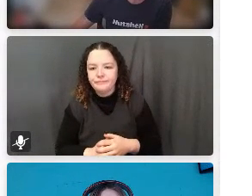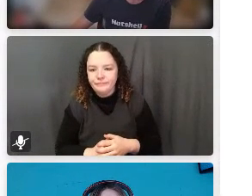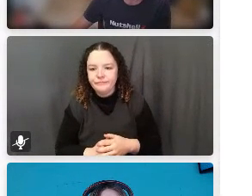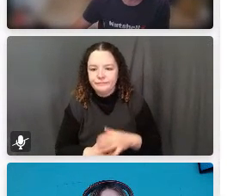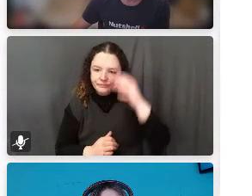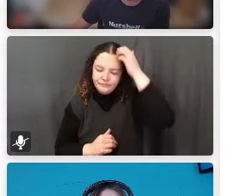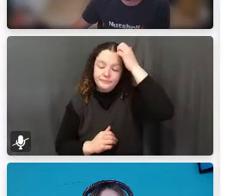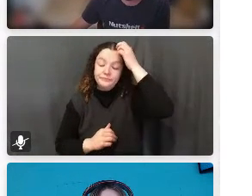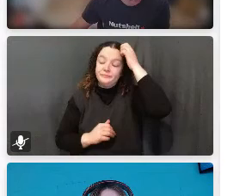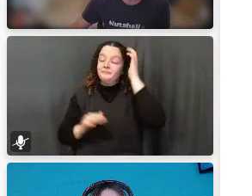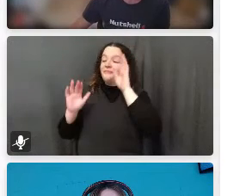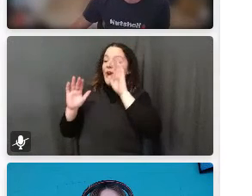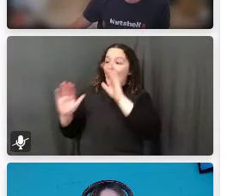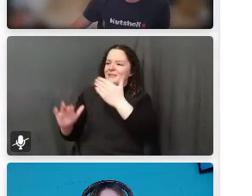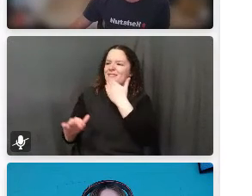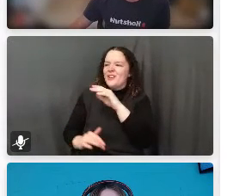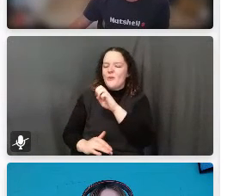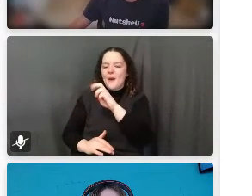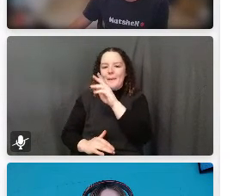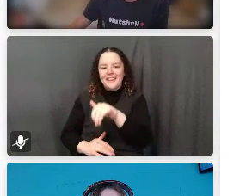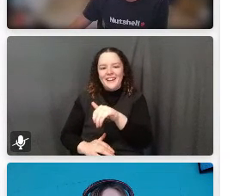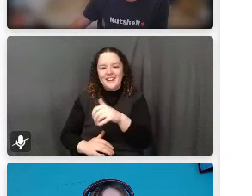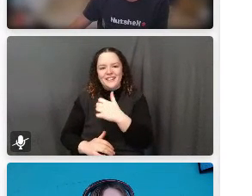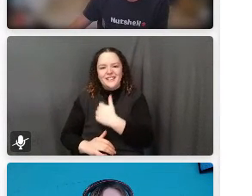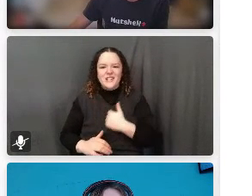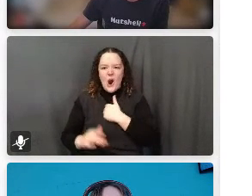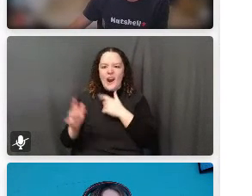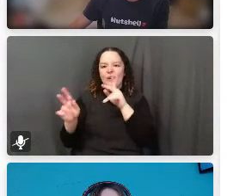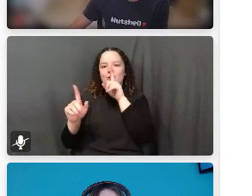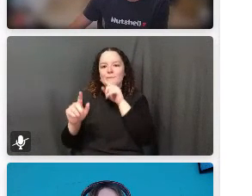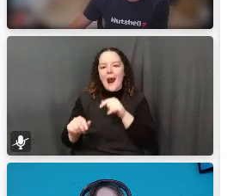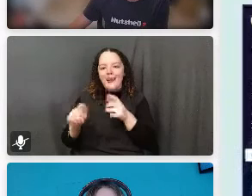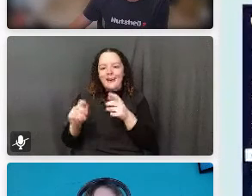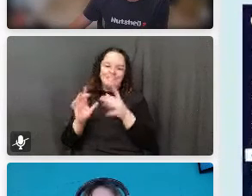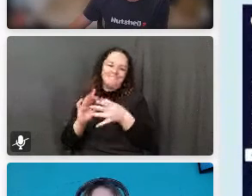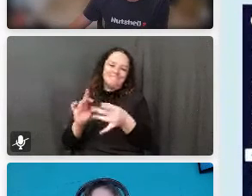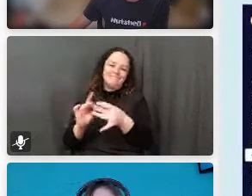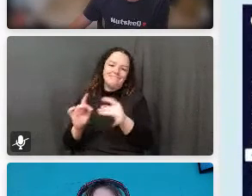Awesome. Thank you, Emily. And pardon my delay, we're responding to the chat here as well.